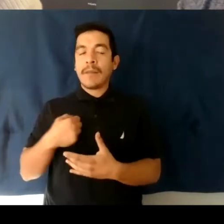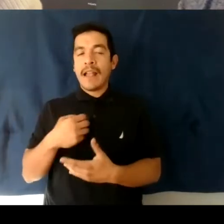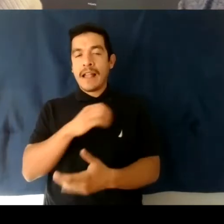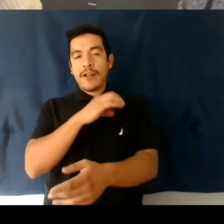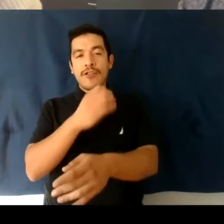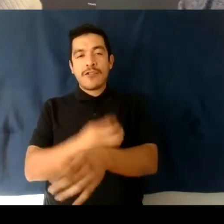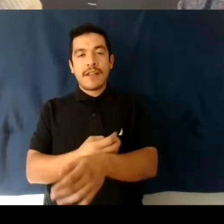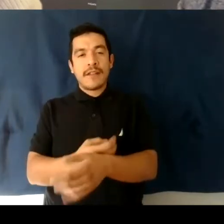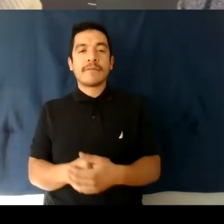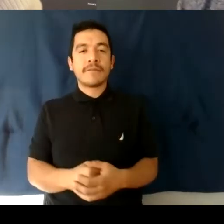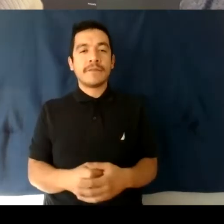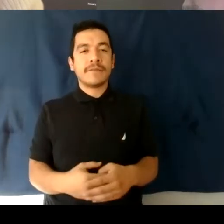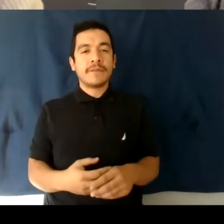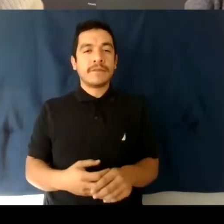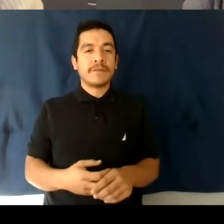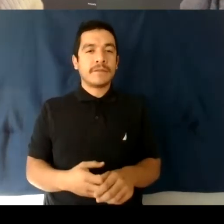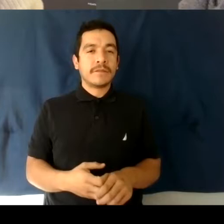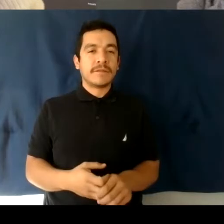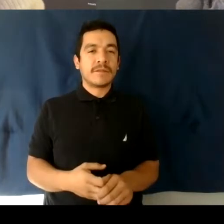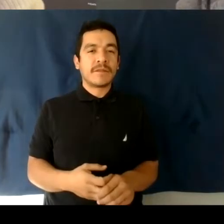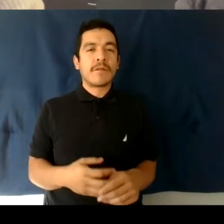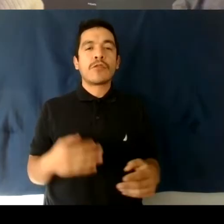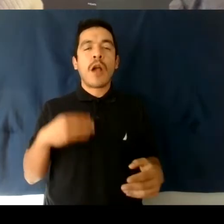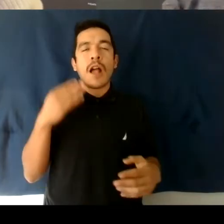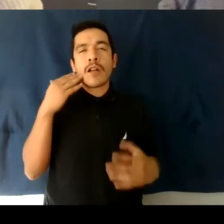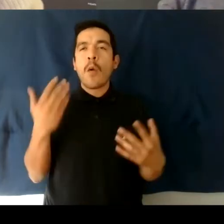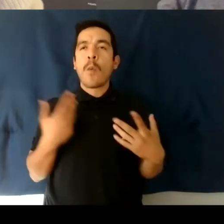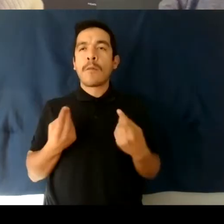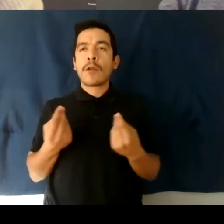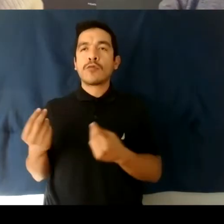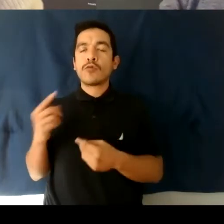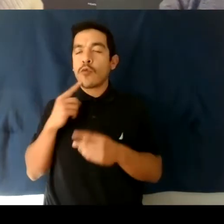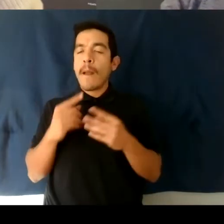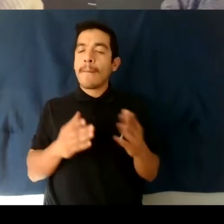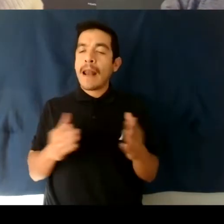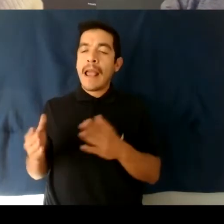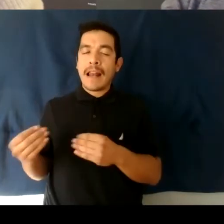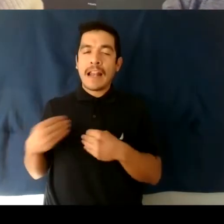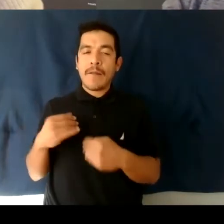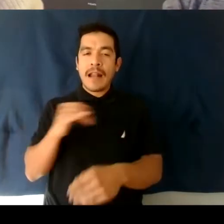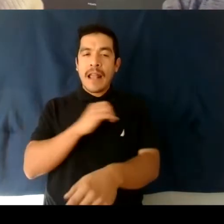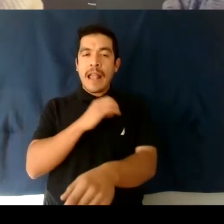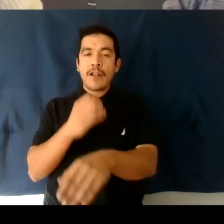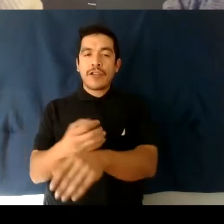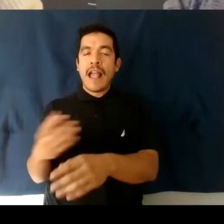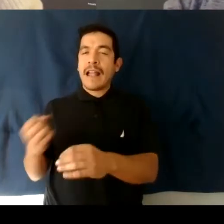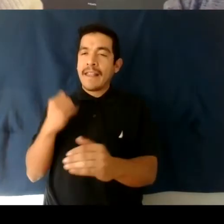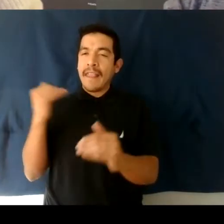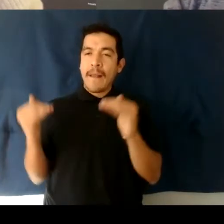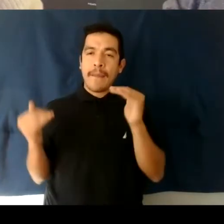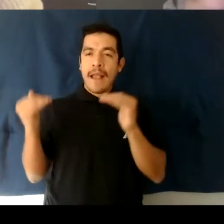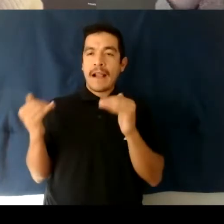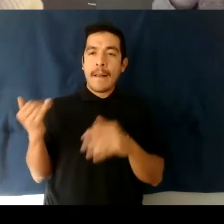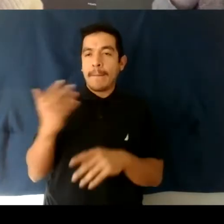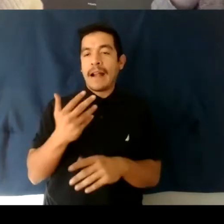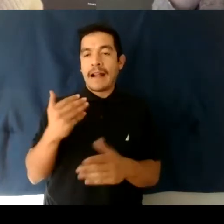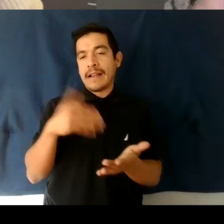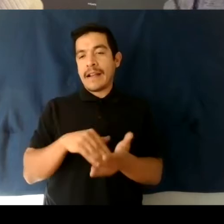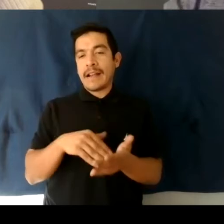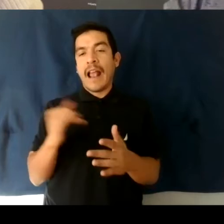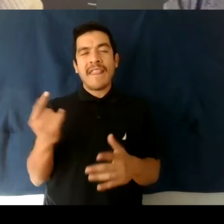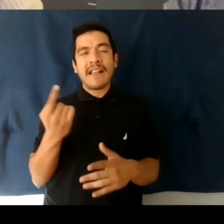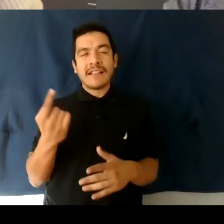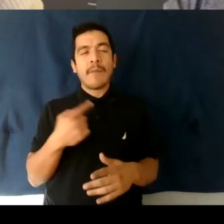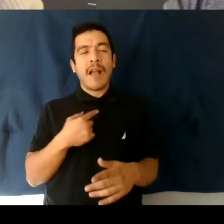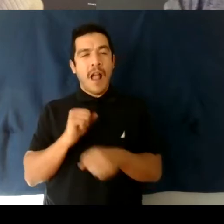ahead and being like, okay, what am I going to do to sort of give myself more energy to sort of get that balance back into check, I think is something that I've been working on that